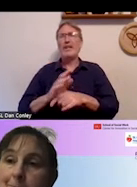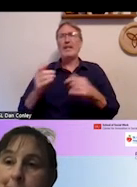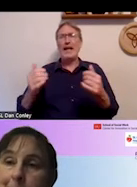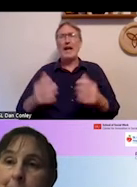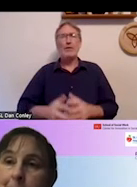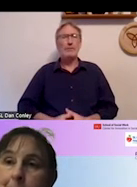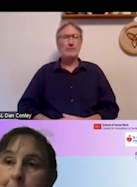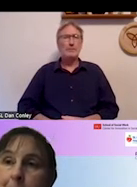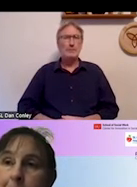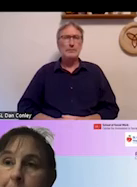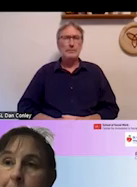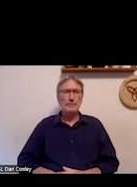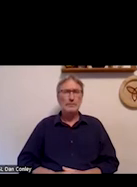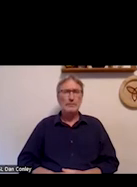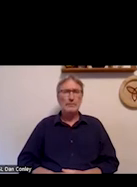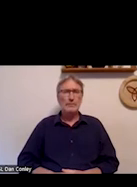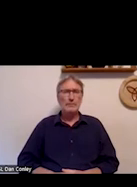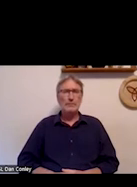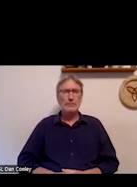it.